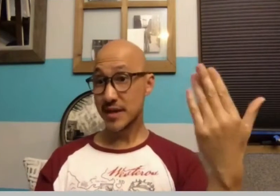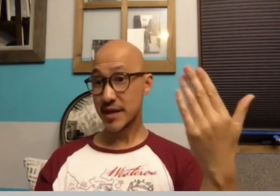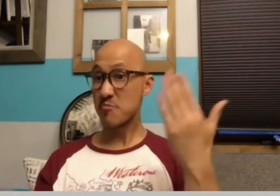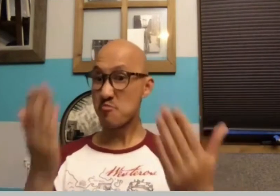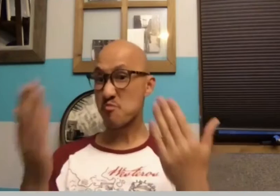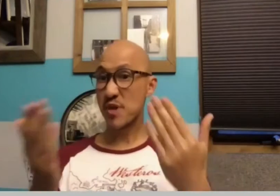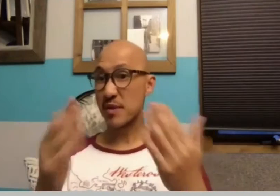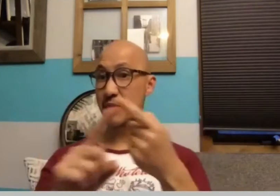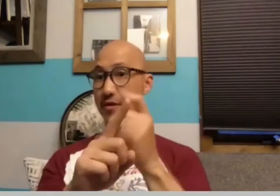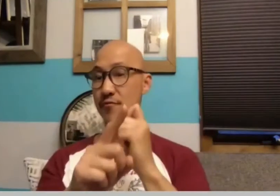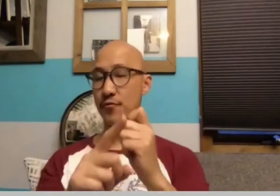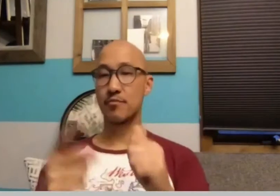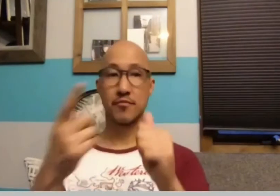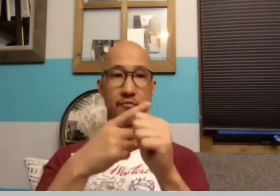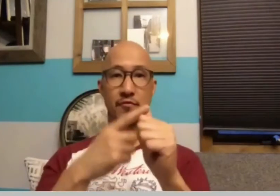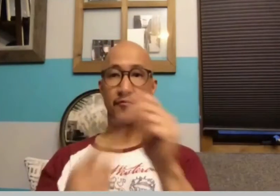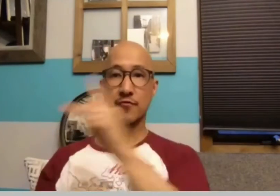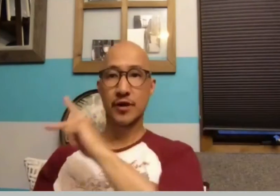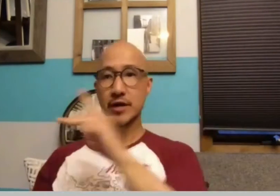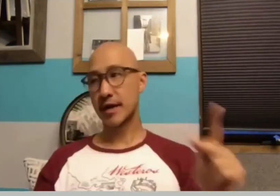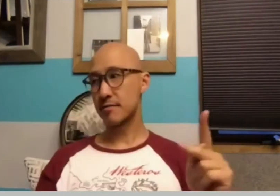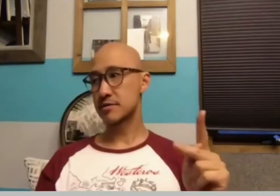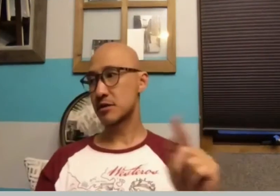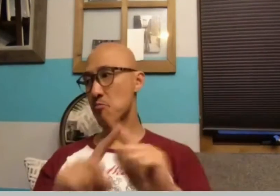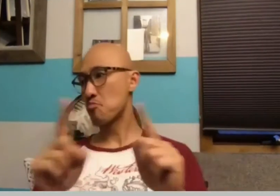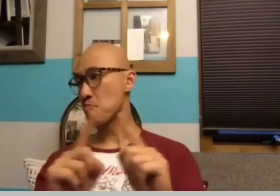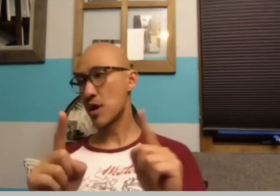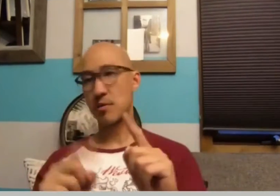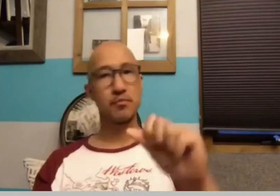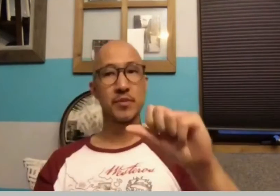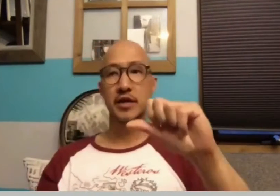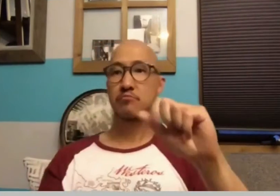And I think if we look closely at these 9 small books, we can actually pull out